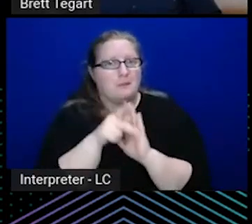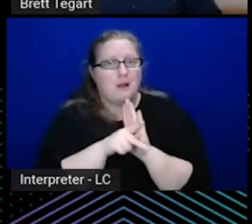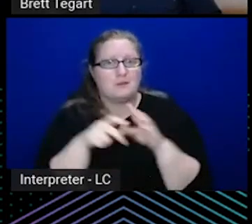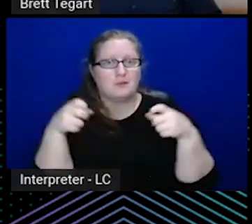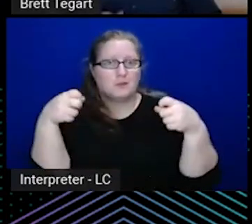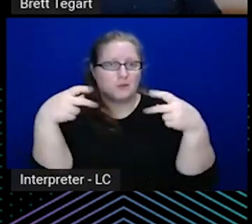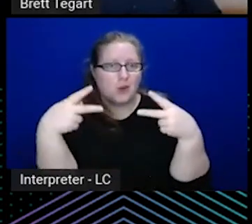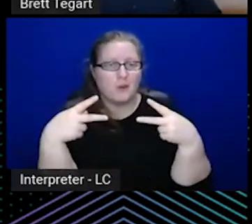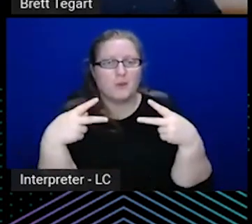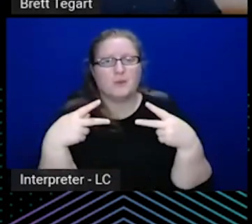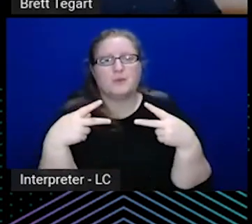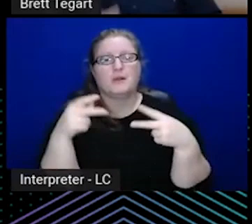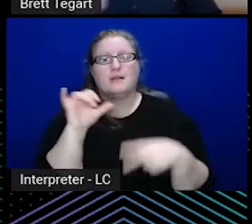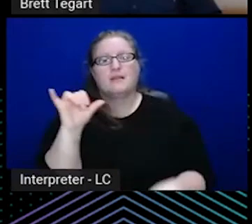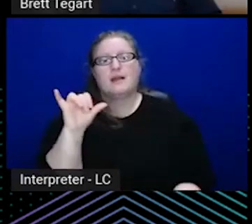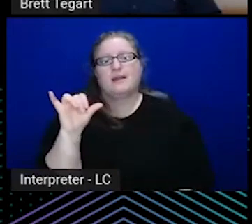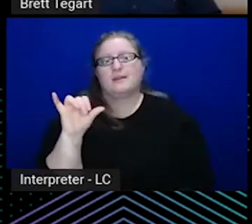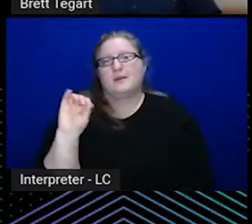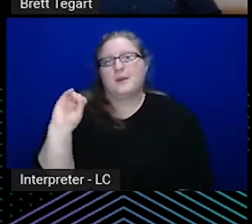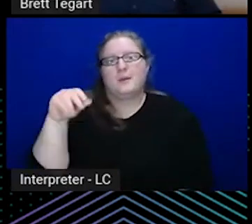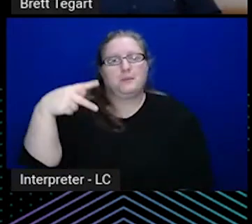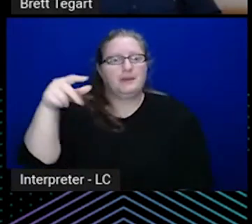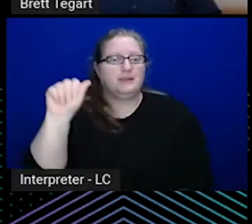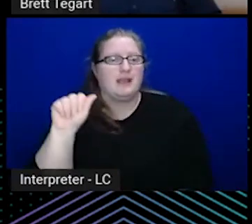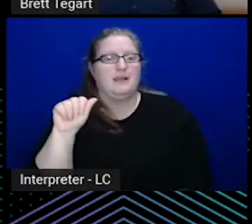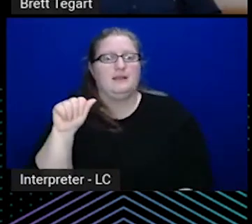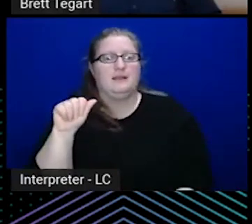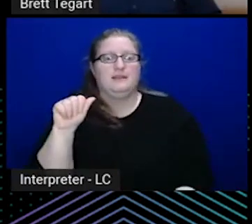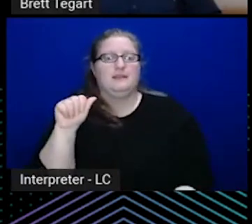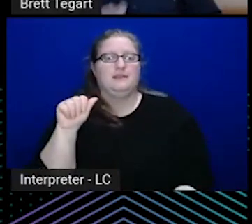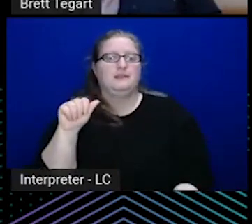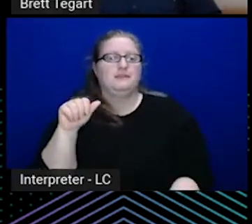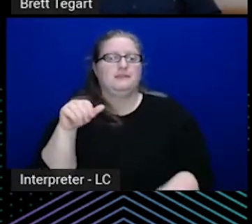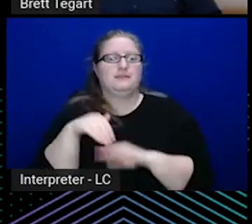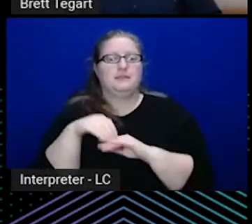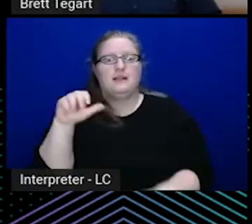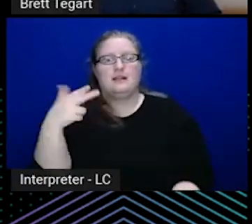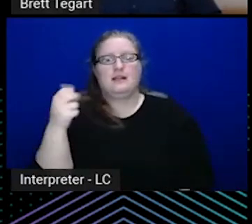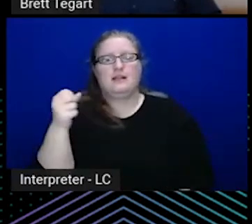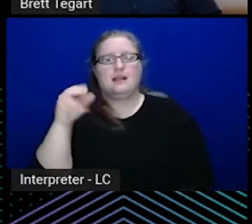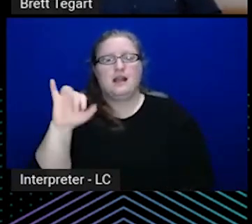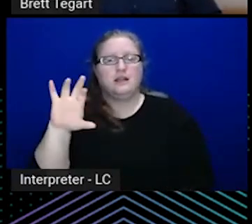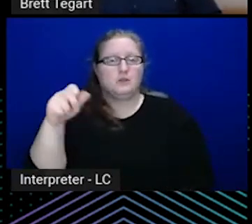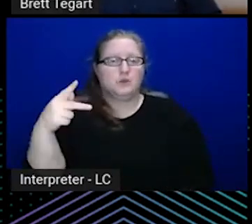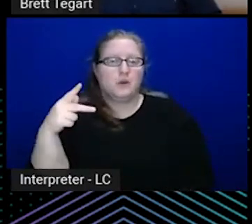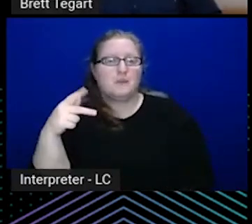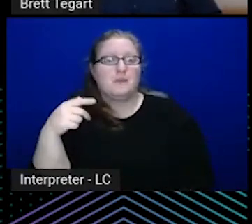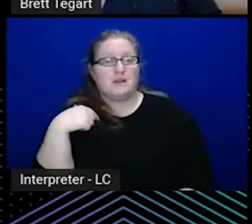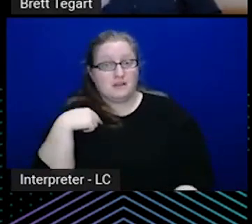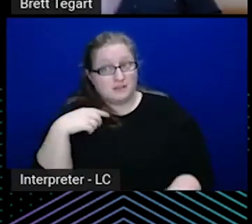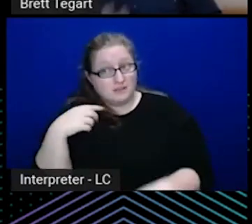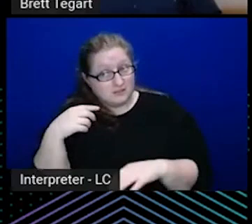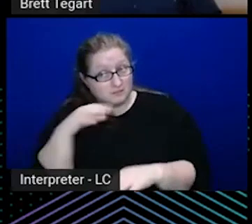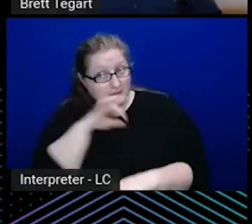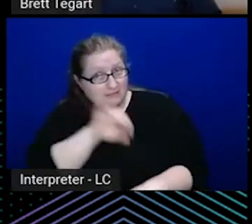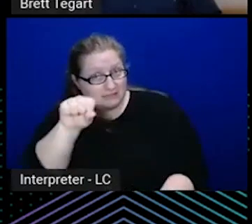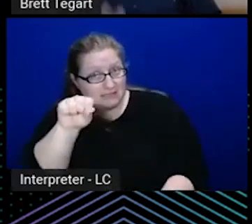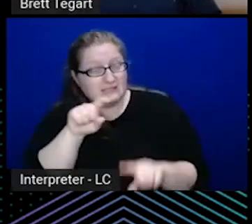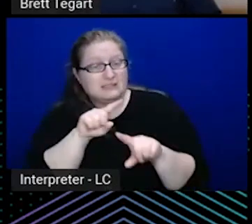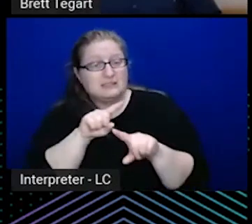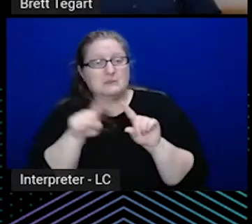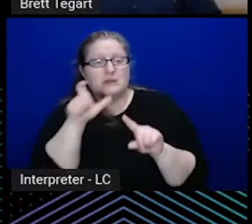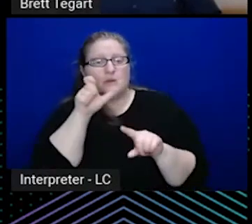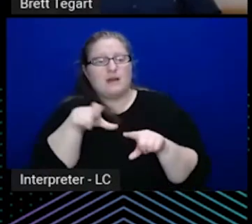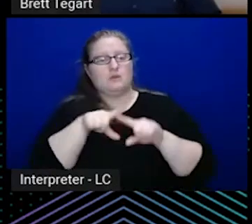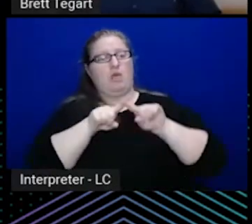frameworks like OPA, HashiCorp Sentinel. These are useful and we use them in our environment, but we don't need to rely on them